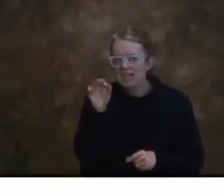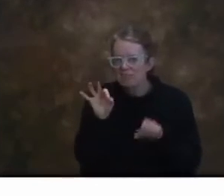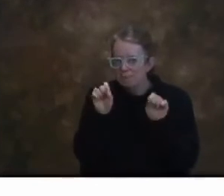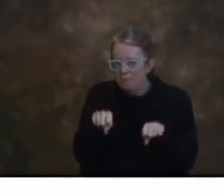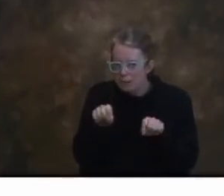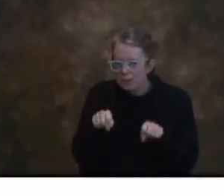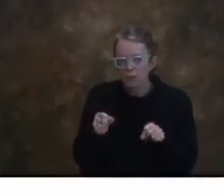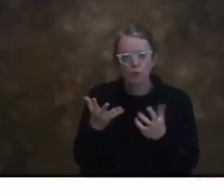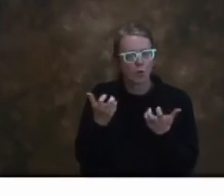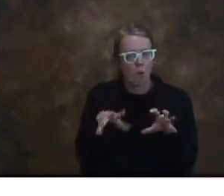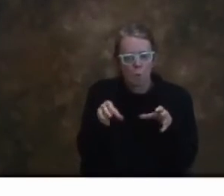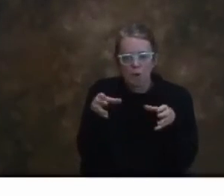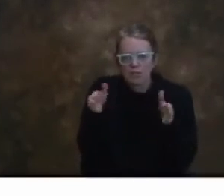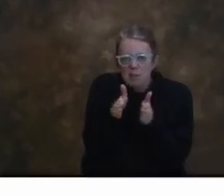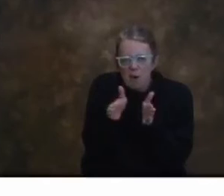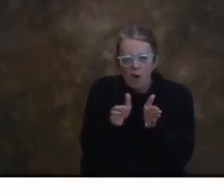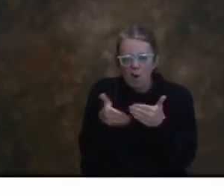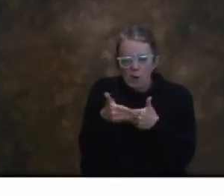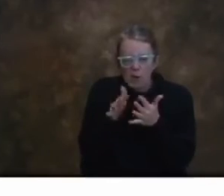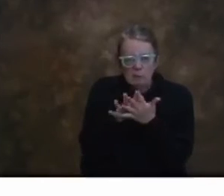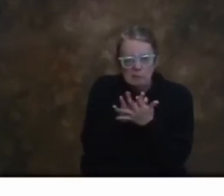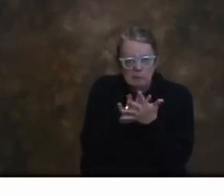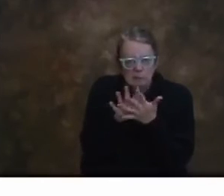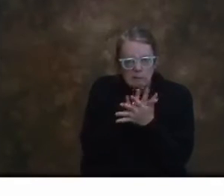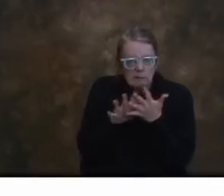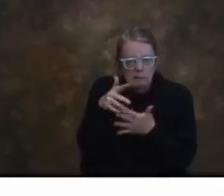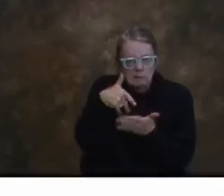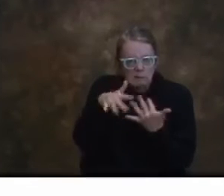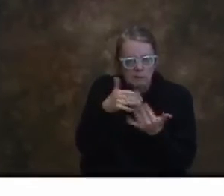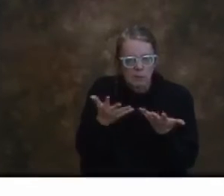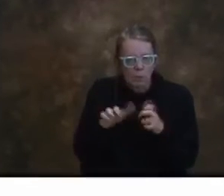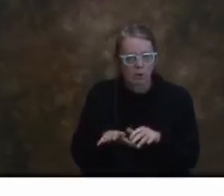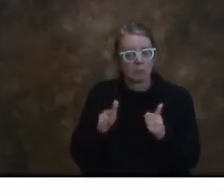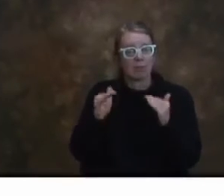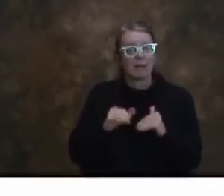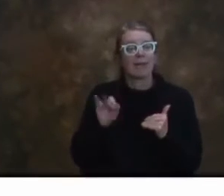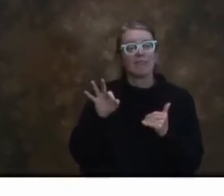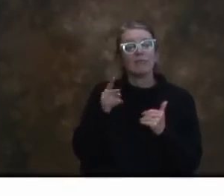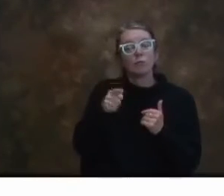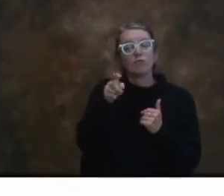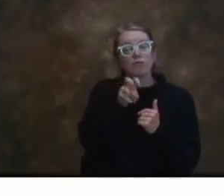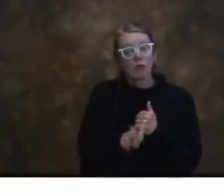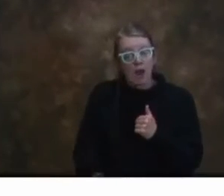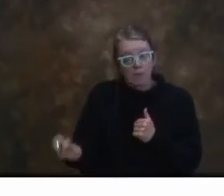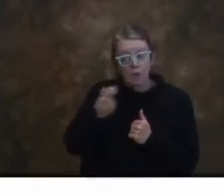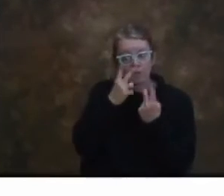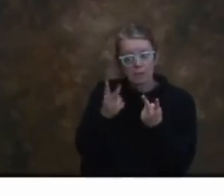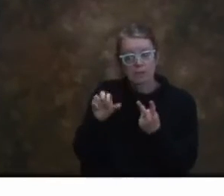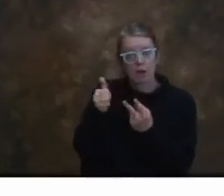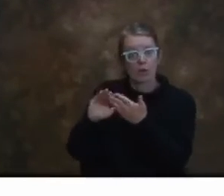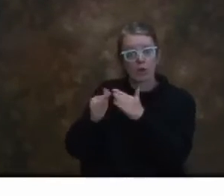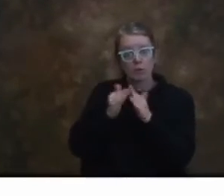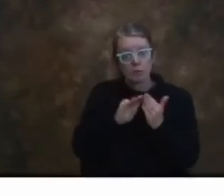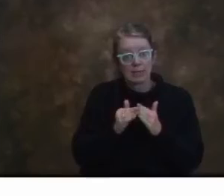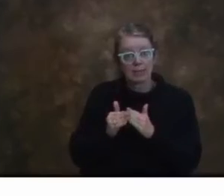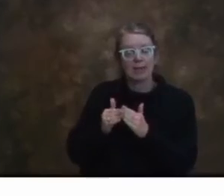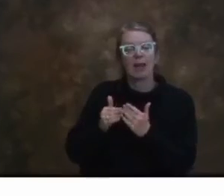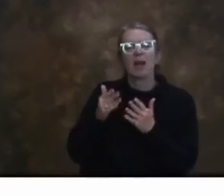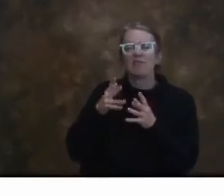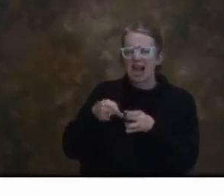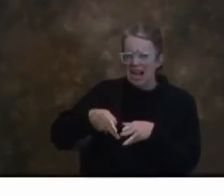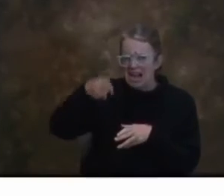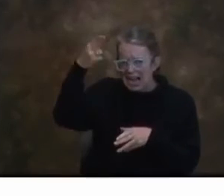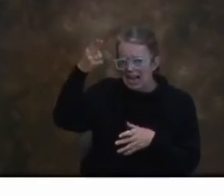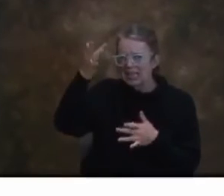indoor spaces. In communities with substantial or high transmission, should you be traveling, in communities with substantial or high